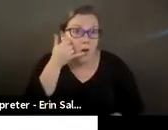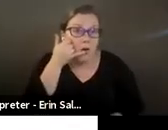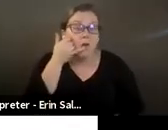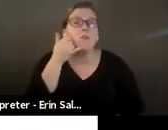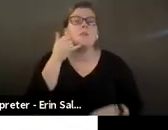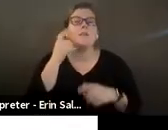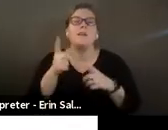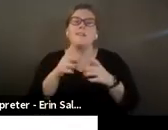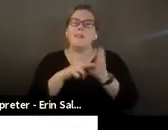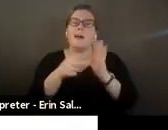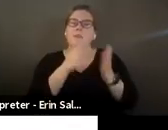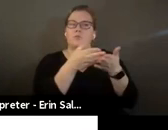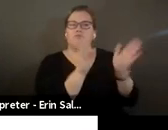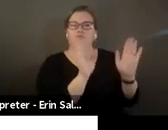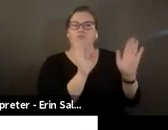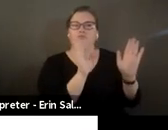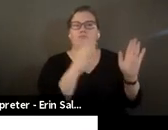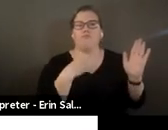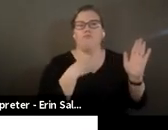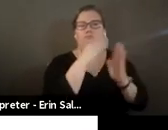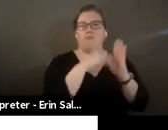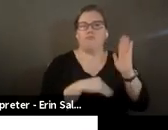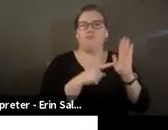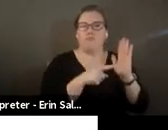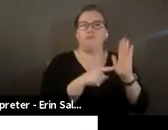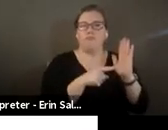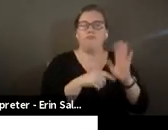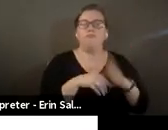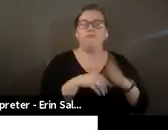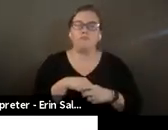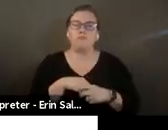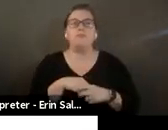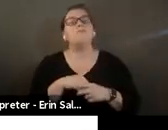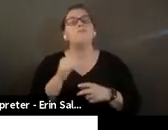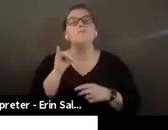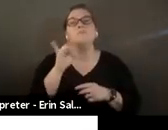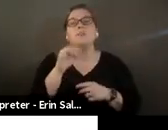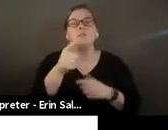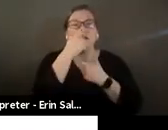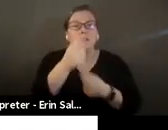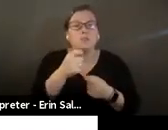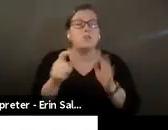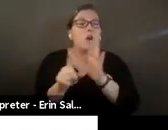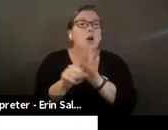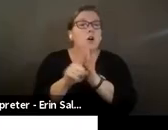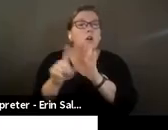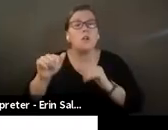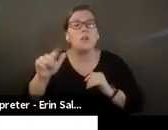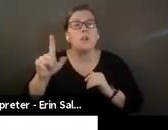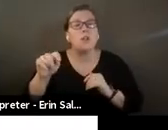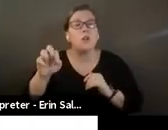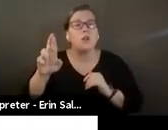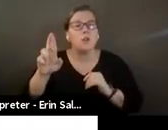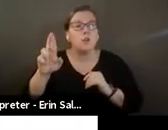want our regular or standard application. Or if you want an alerting device, just an alerting